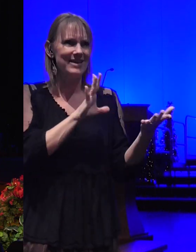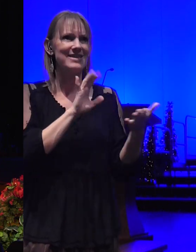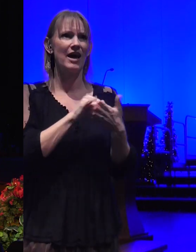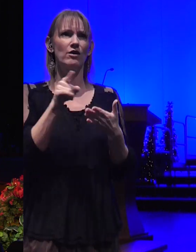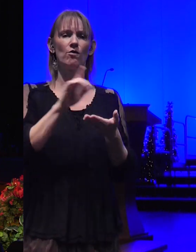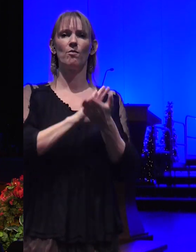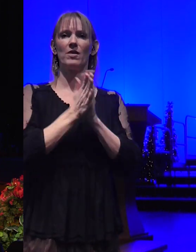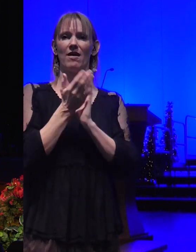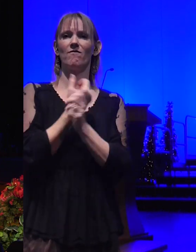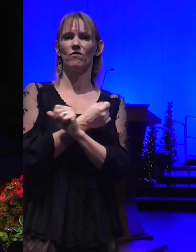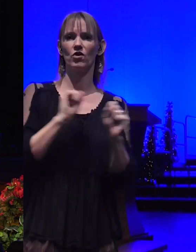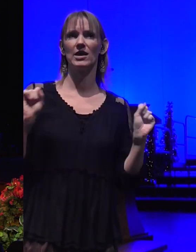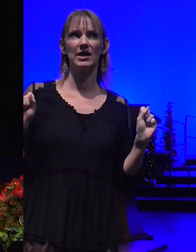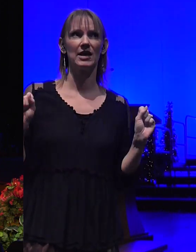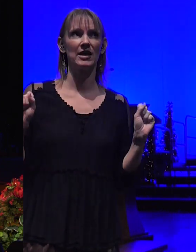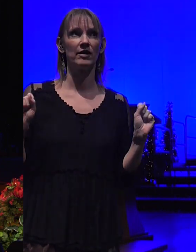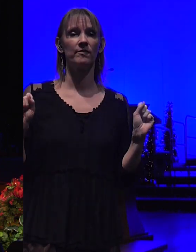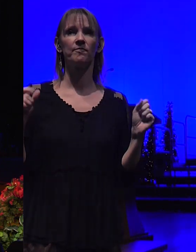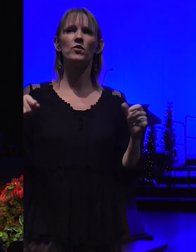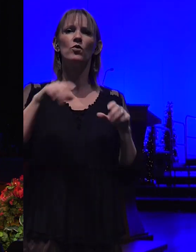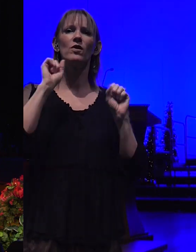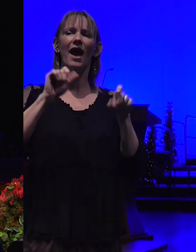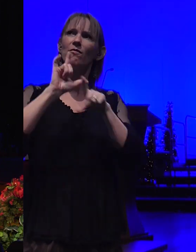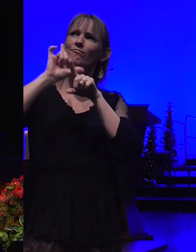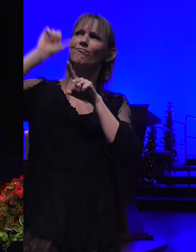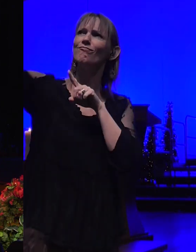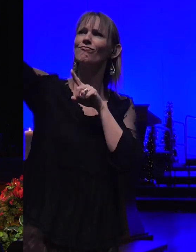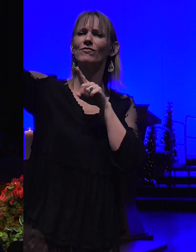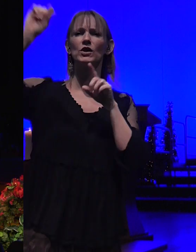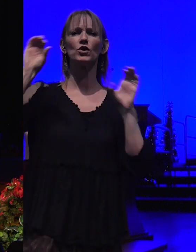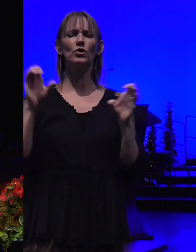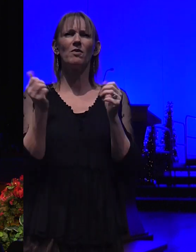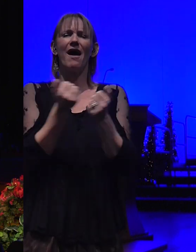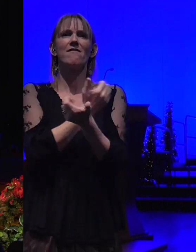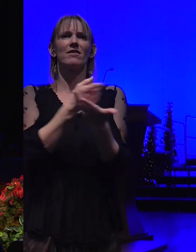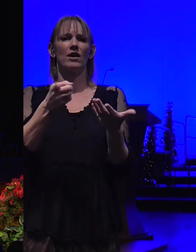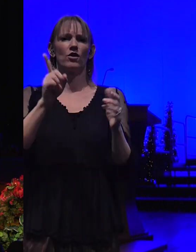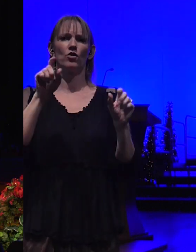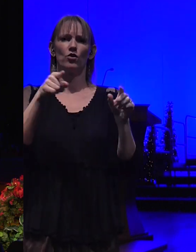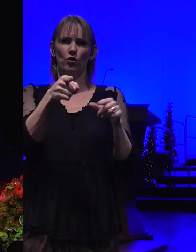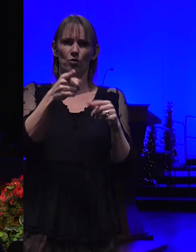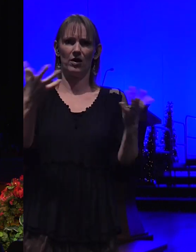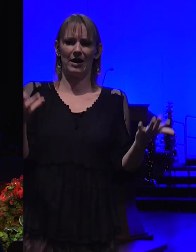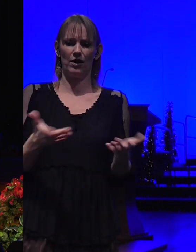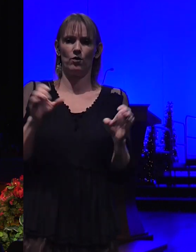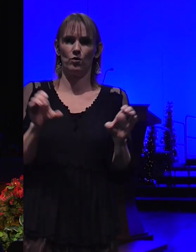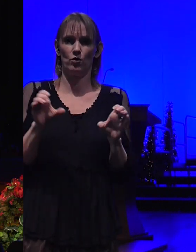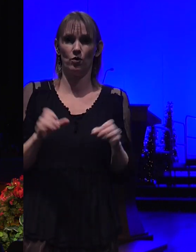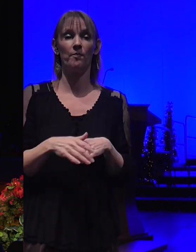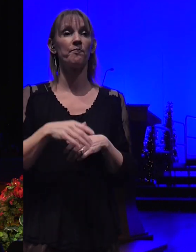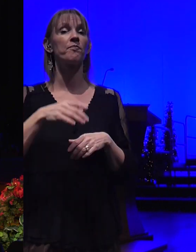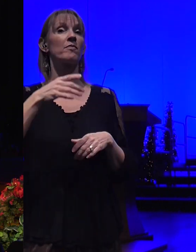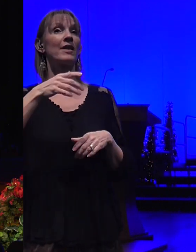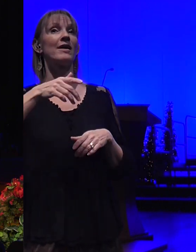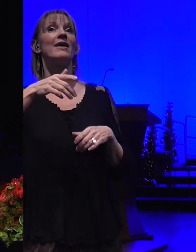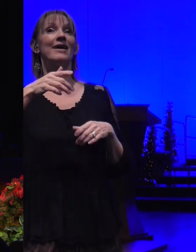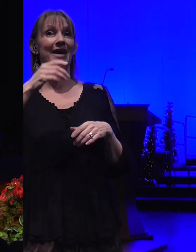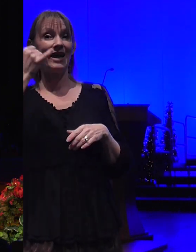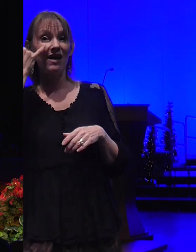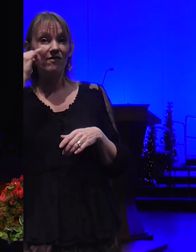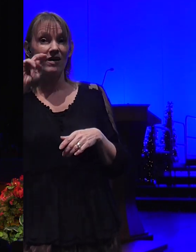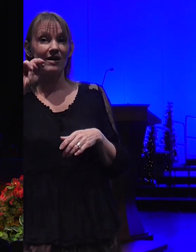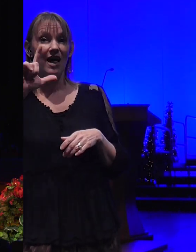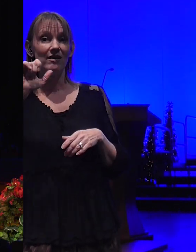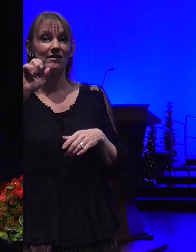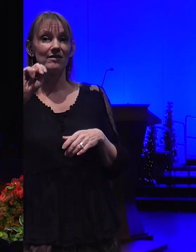free, able to soar and do what you're called to do. Now listen, if Nelson Mandela could do it, we